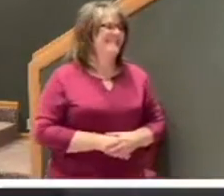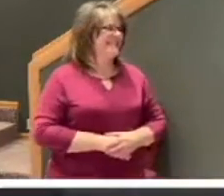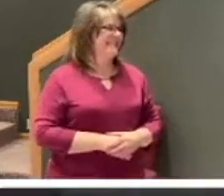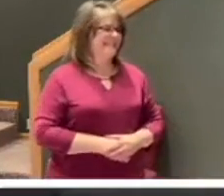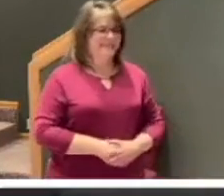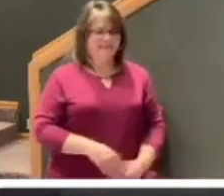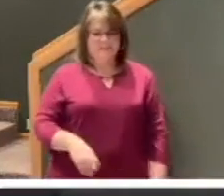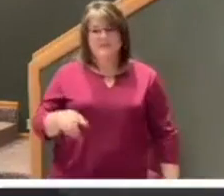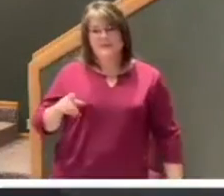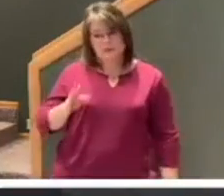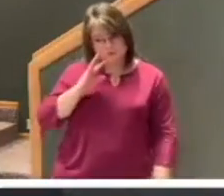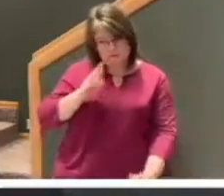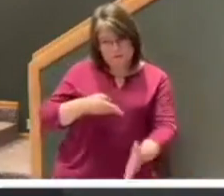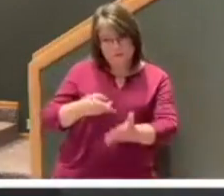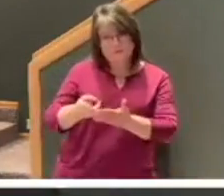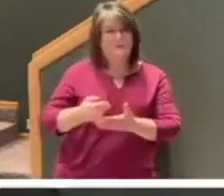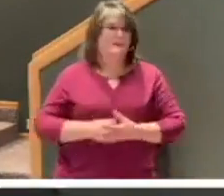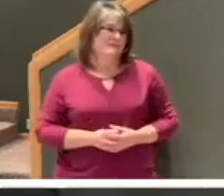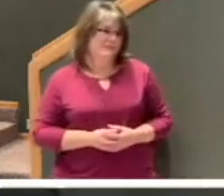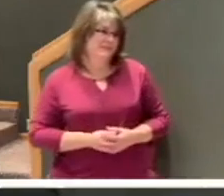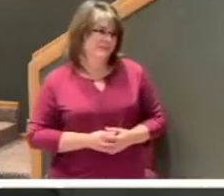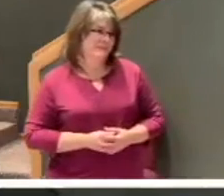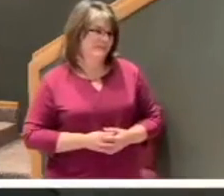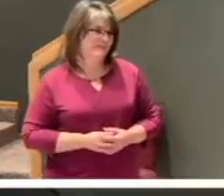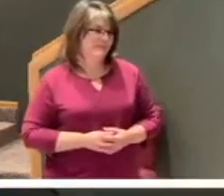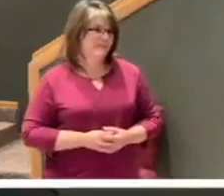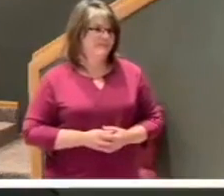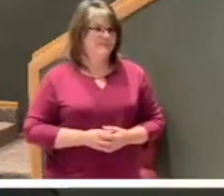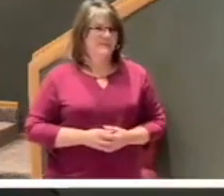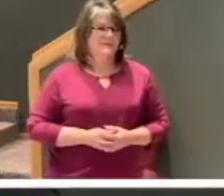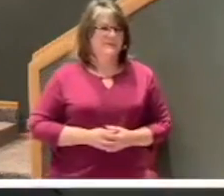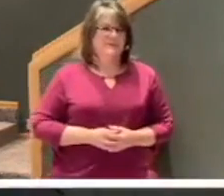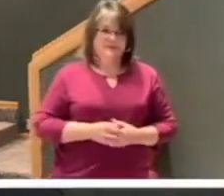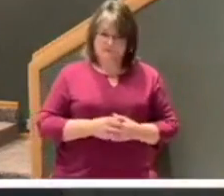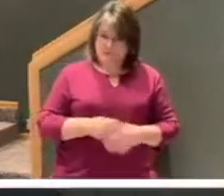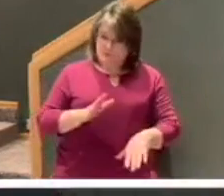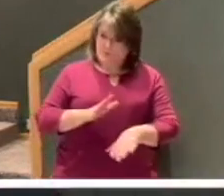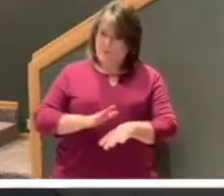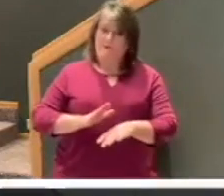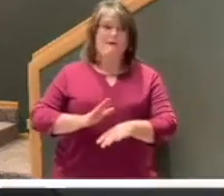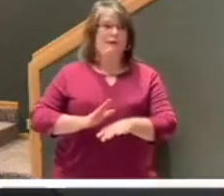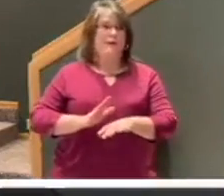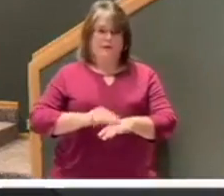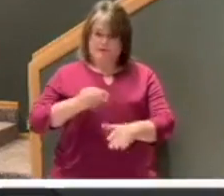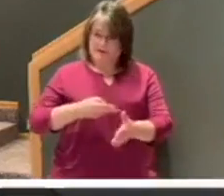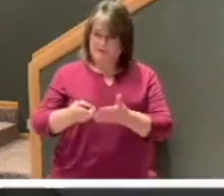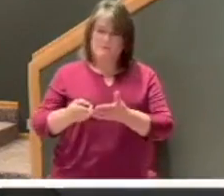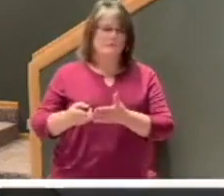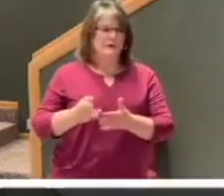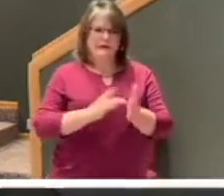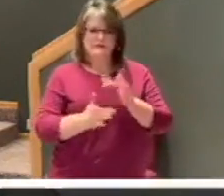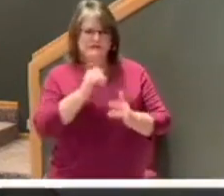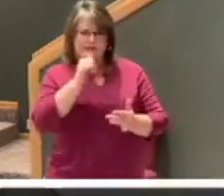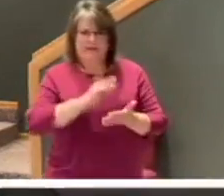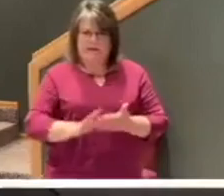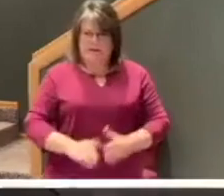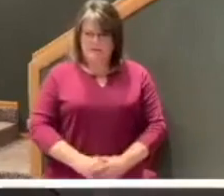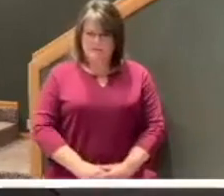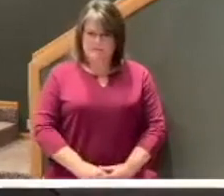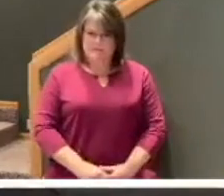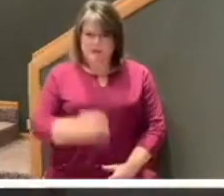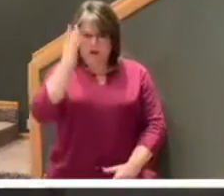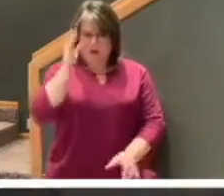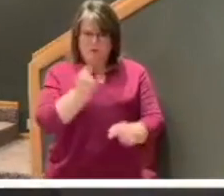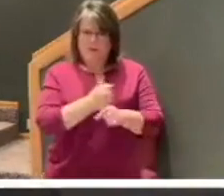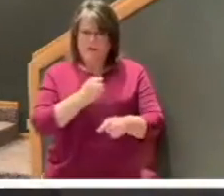You certainly spoke the truth. Calls her out. Jesus, that's not very nice. Why are you